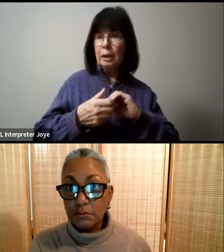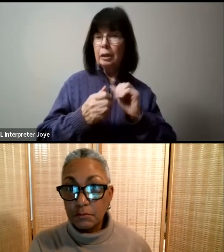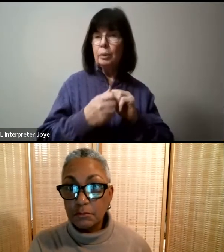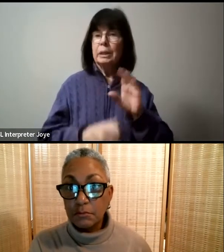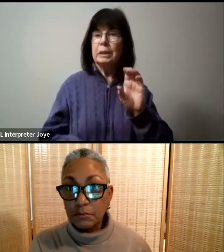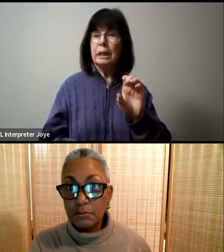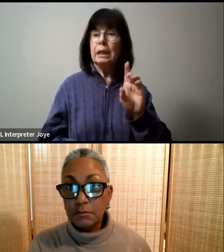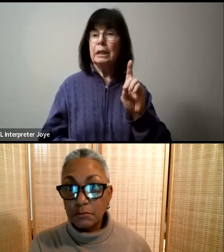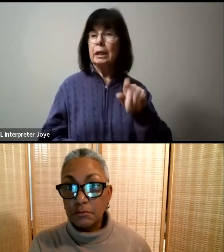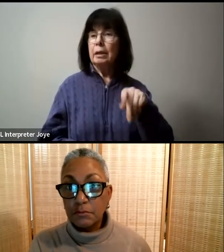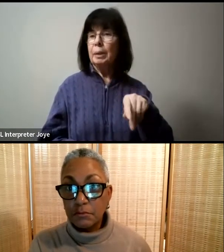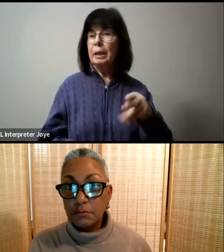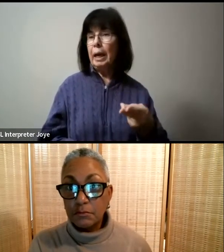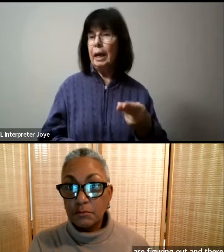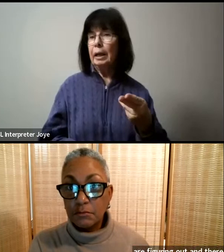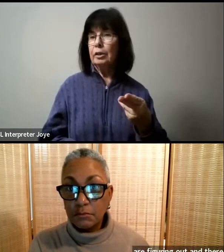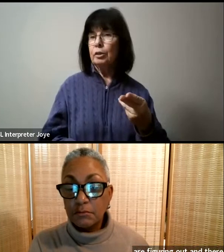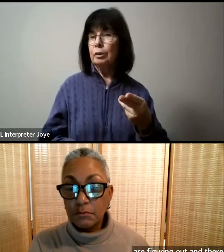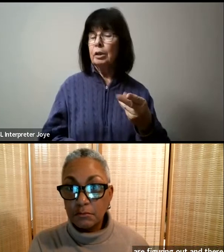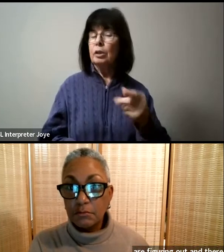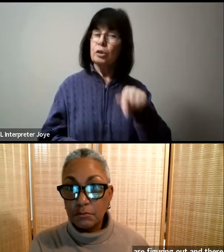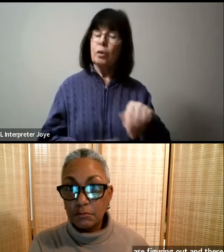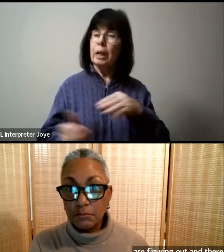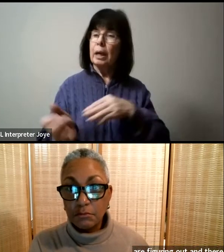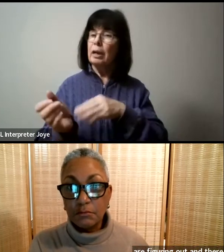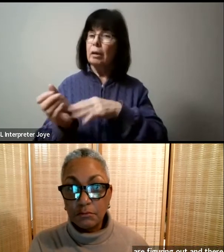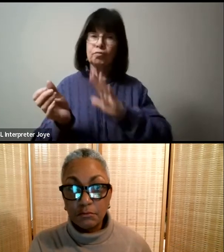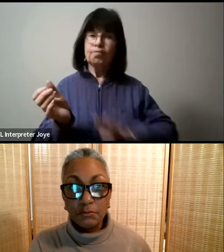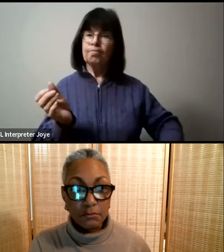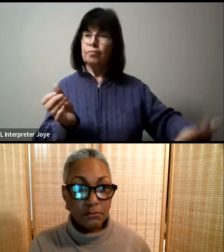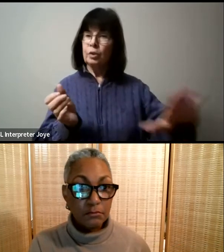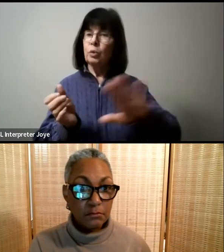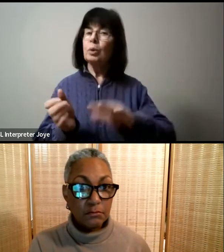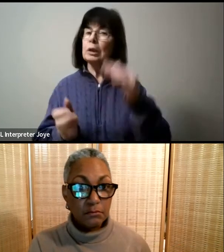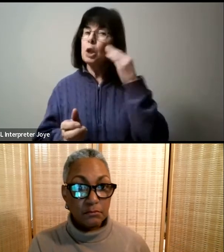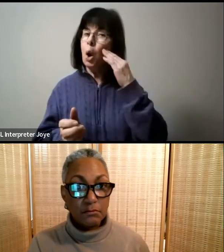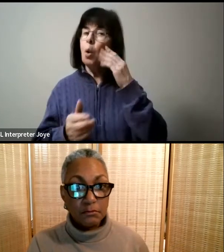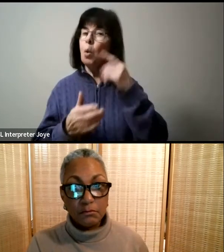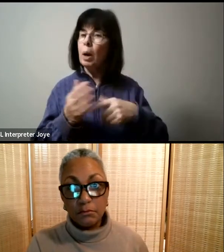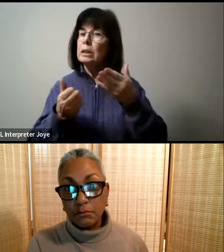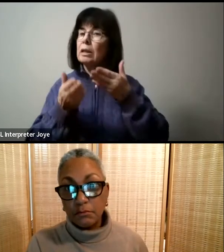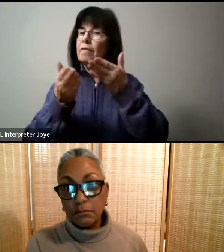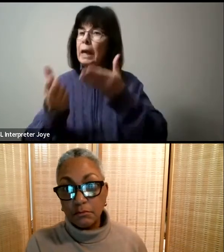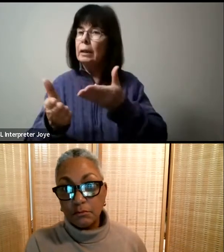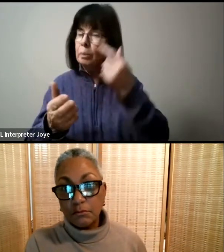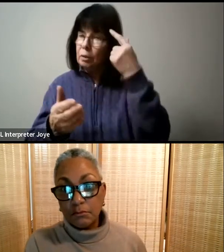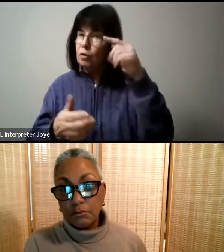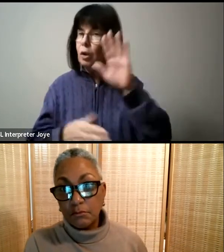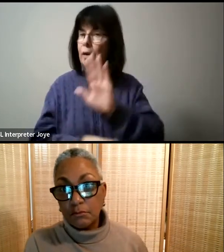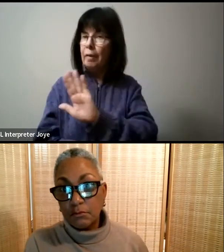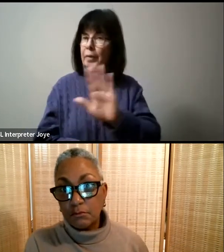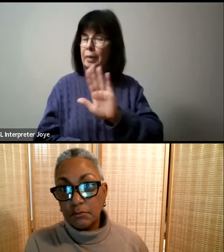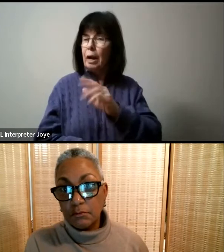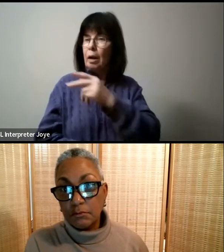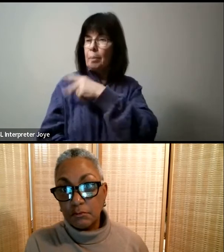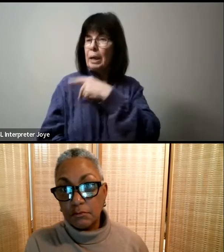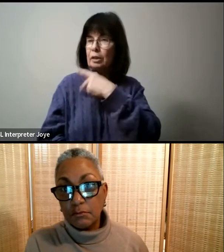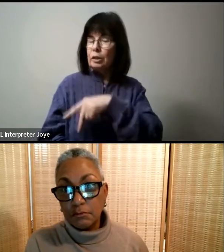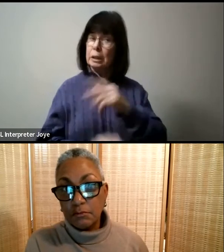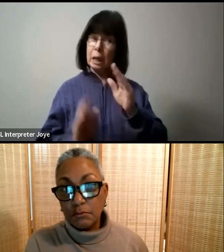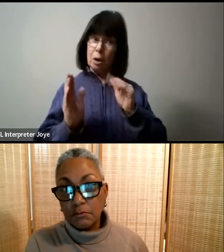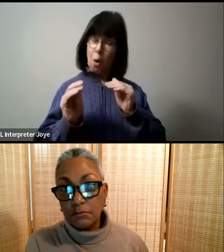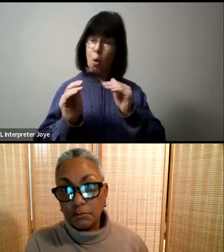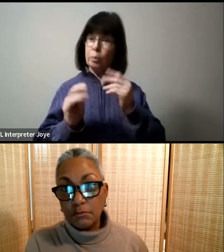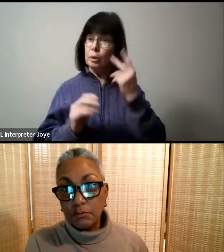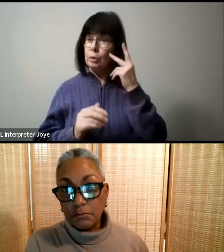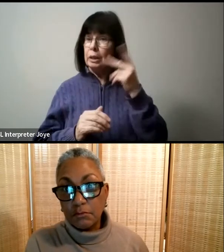specifically, so that physicians across the board know more about what's available for their patients, and hopefully see an increase in